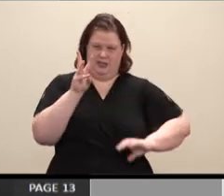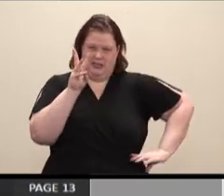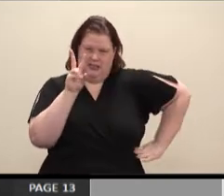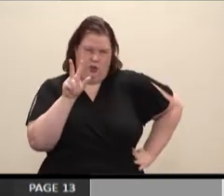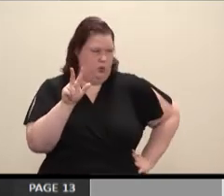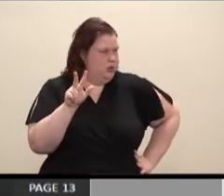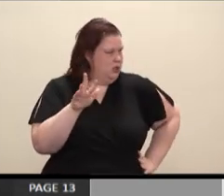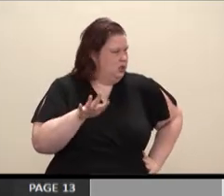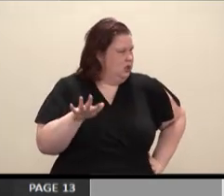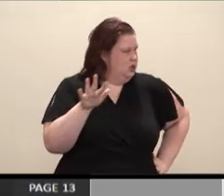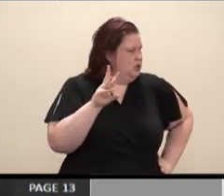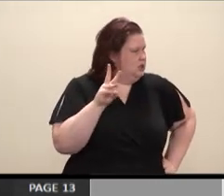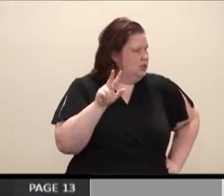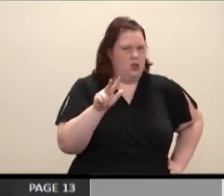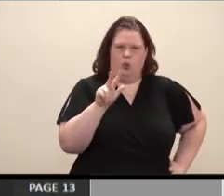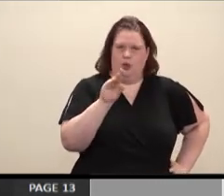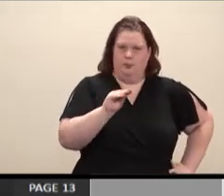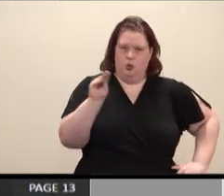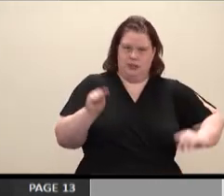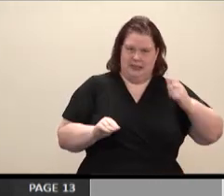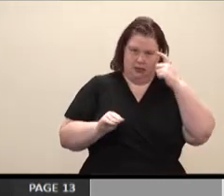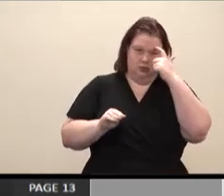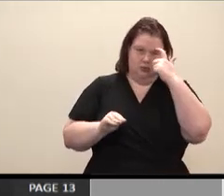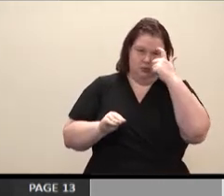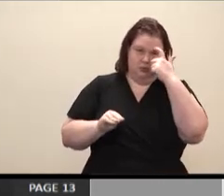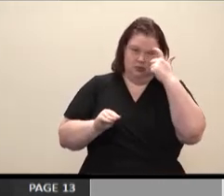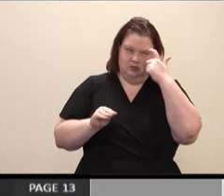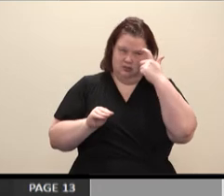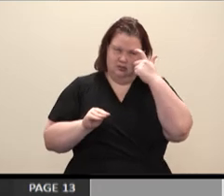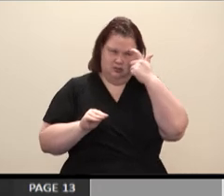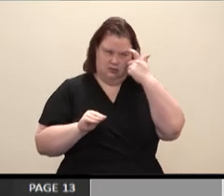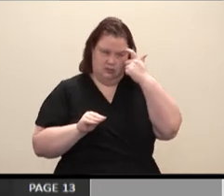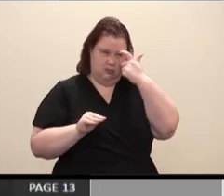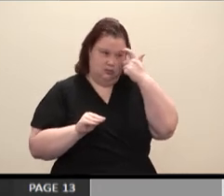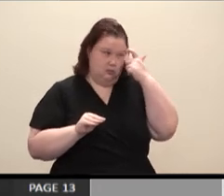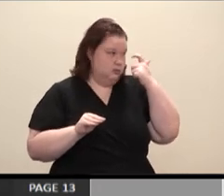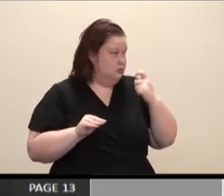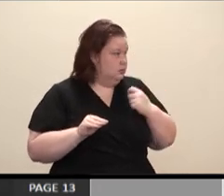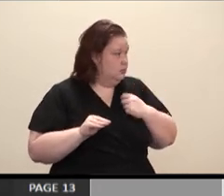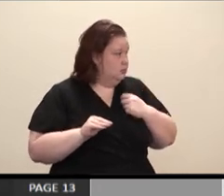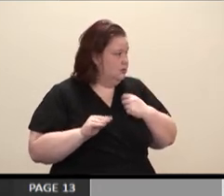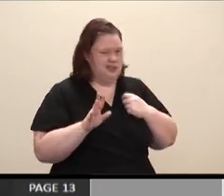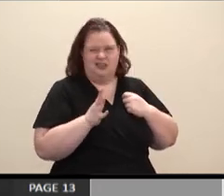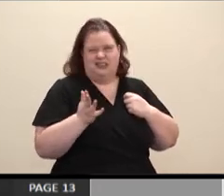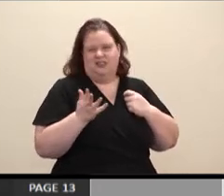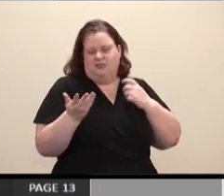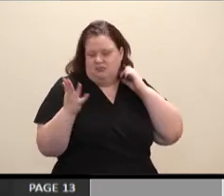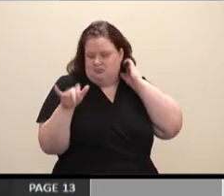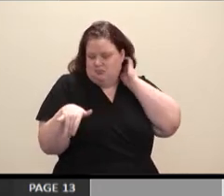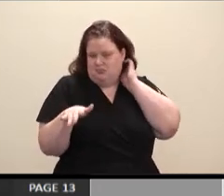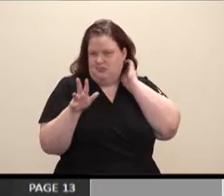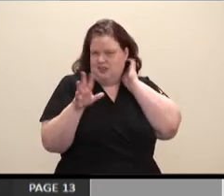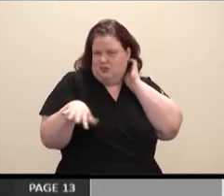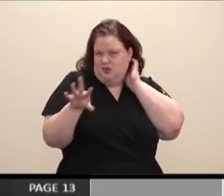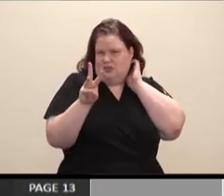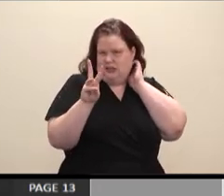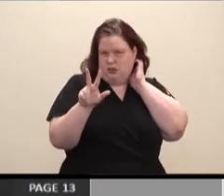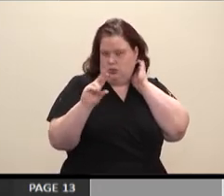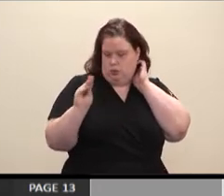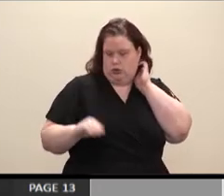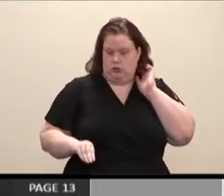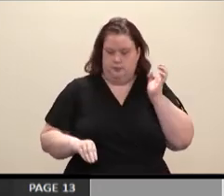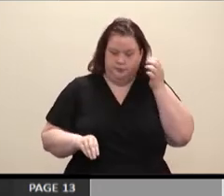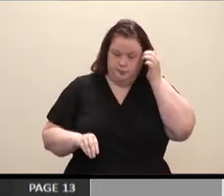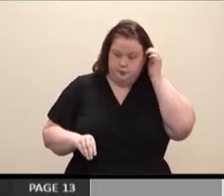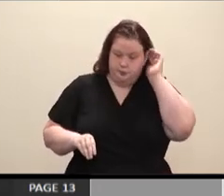63, somewhere around 63%. What was it? 65. Something like that. Anyway, so we are